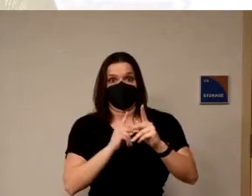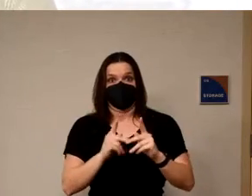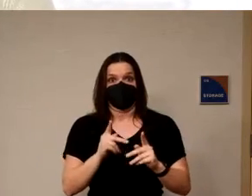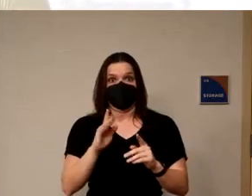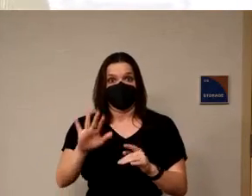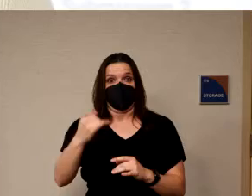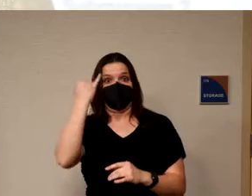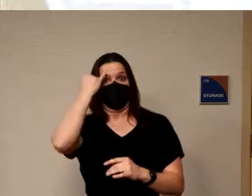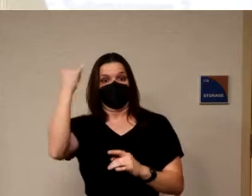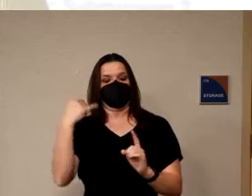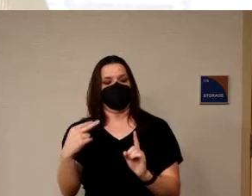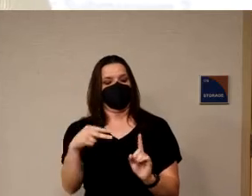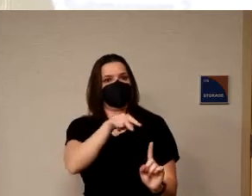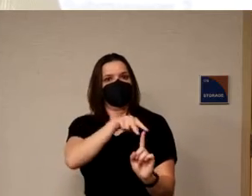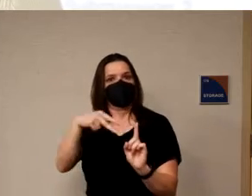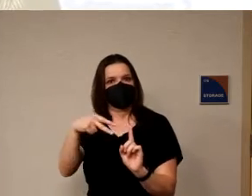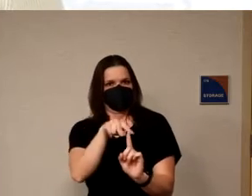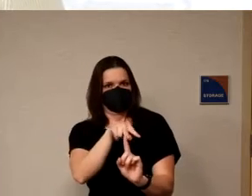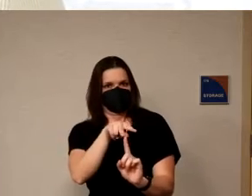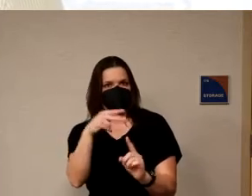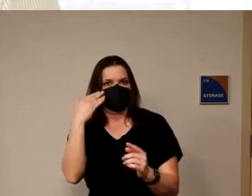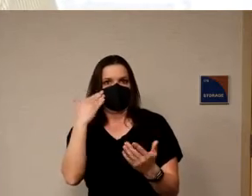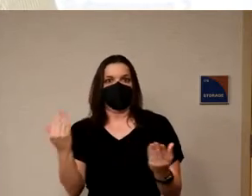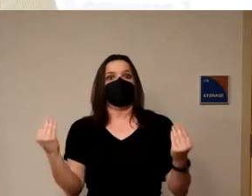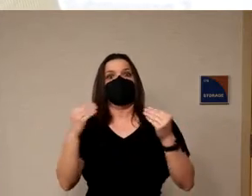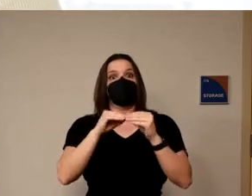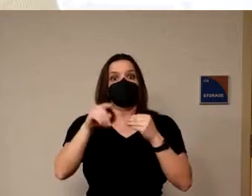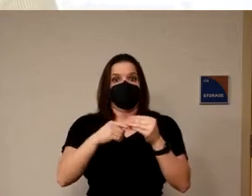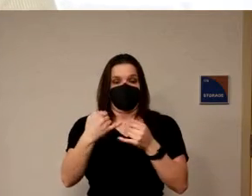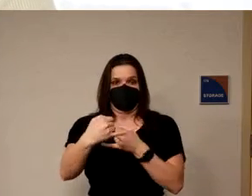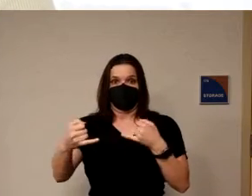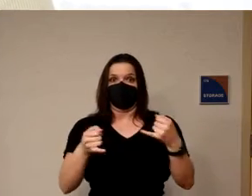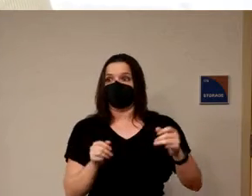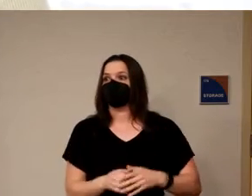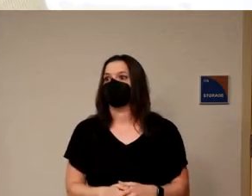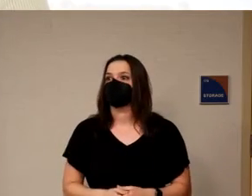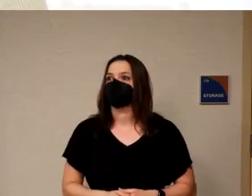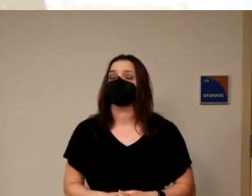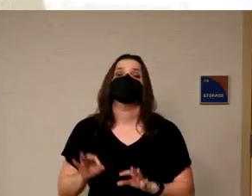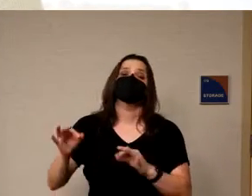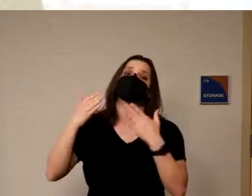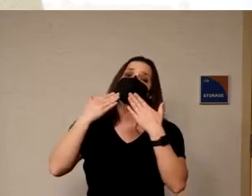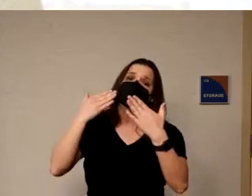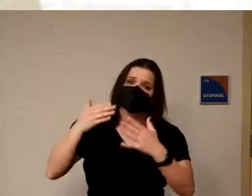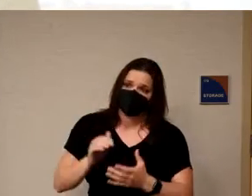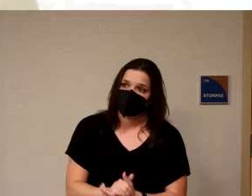live in the communities, and maybe know a lot more about those lines. Thank you. Yeah.